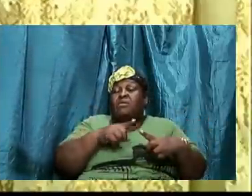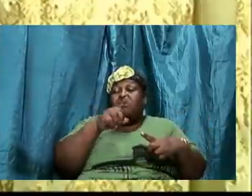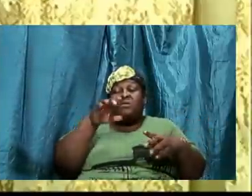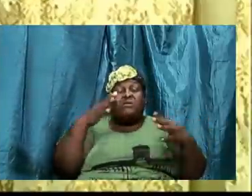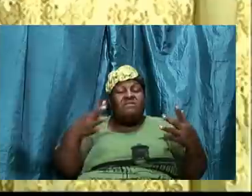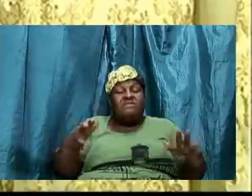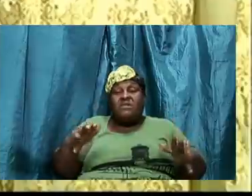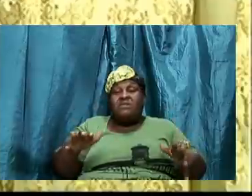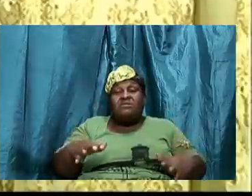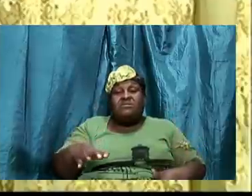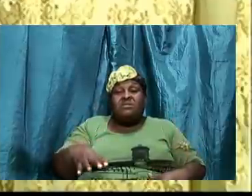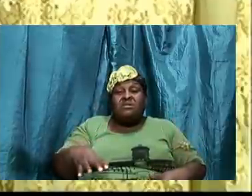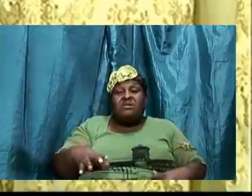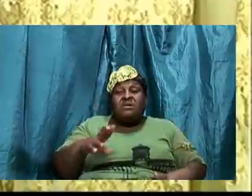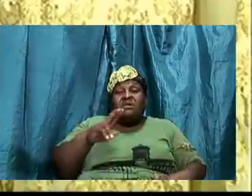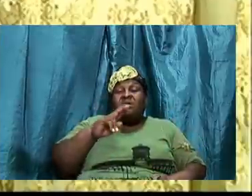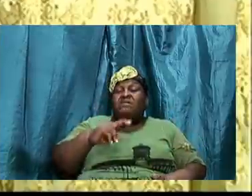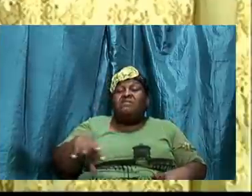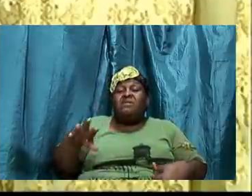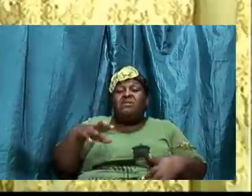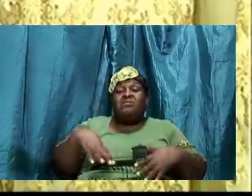words.